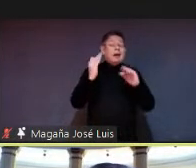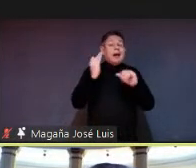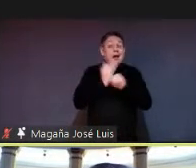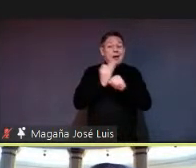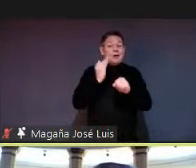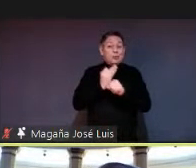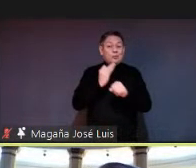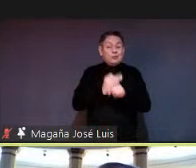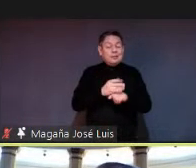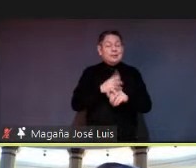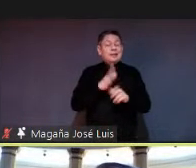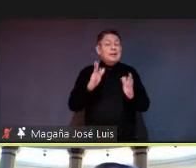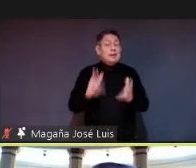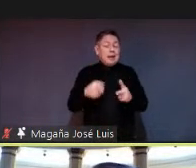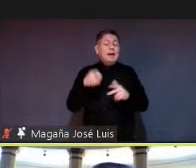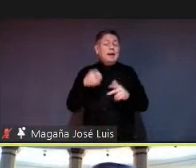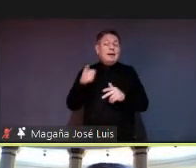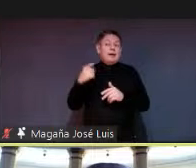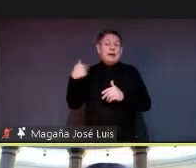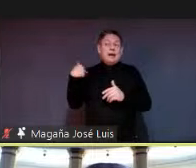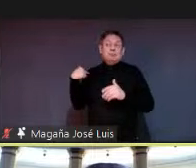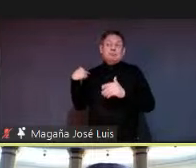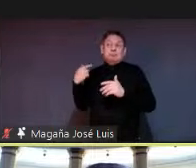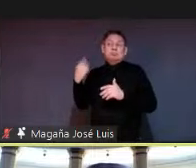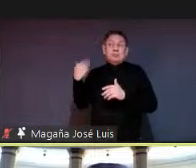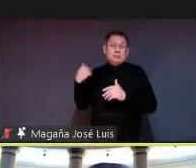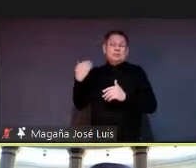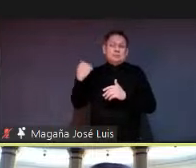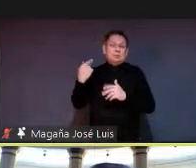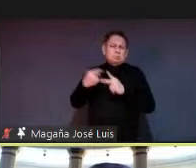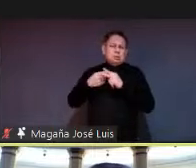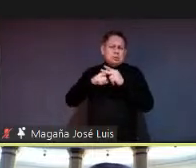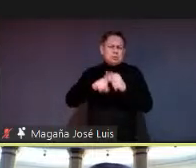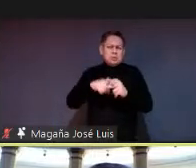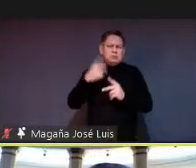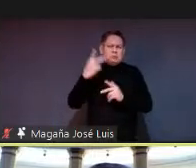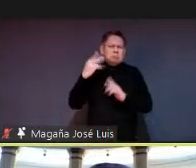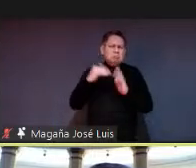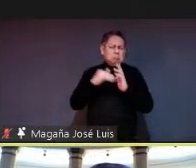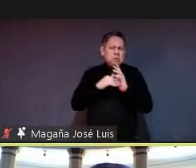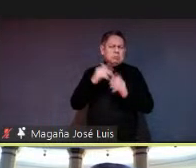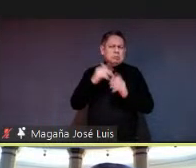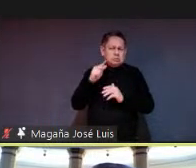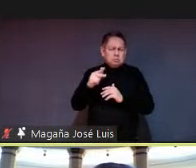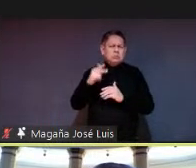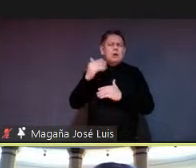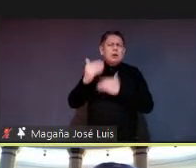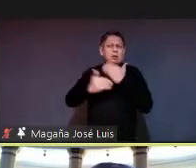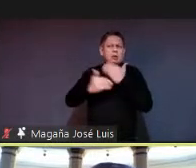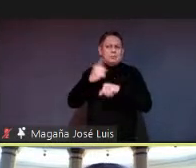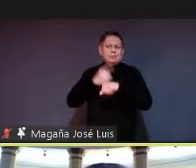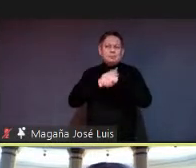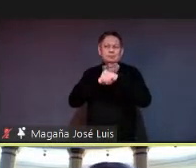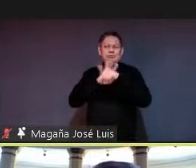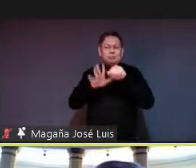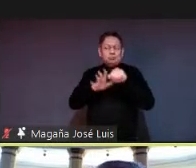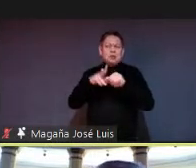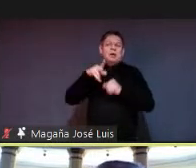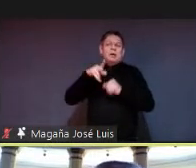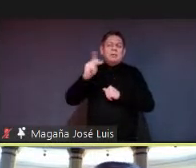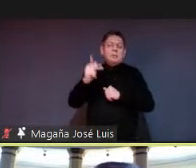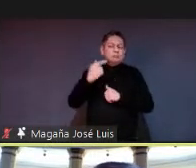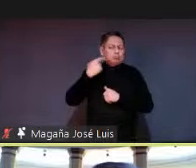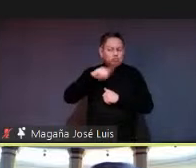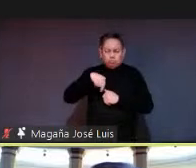are the different stages of the process. We are at the stage of the reassessment, and we